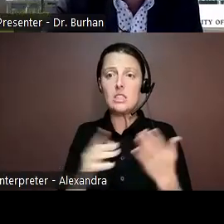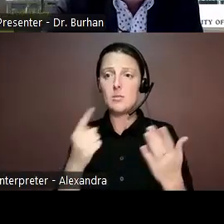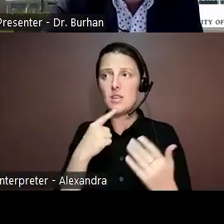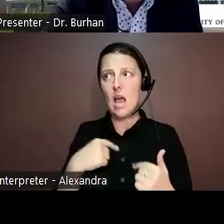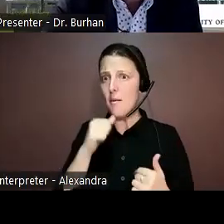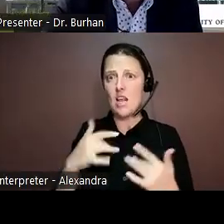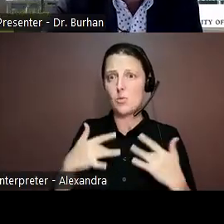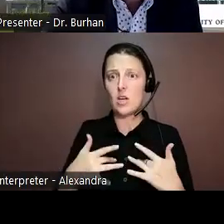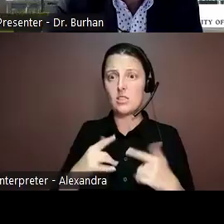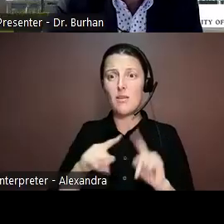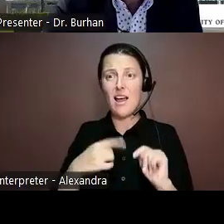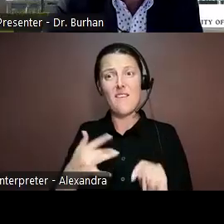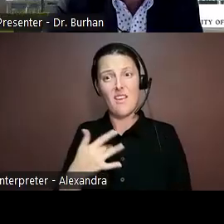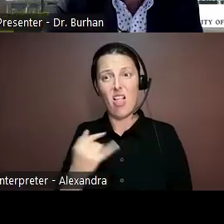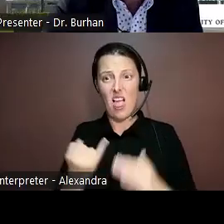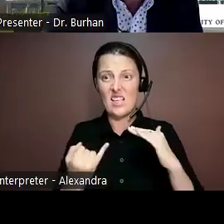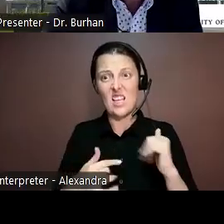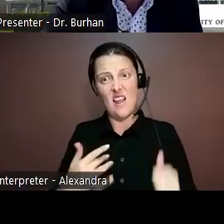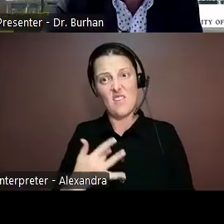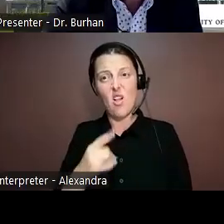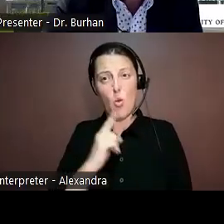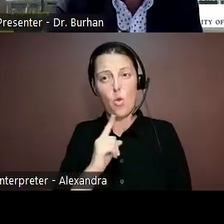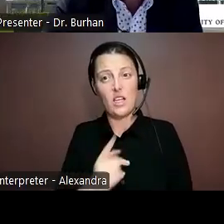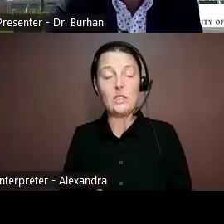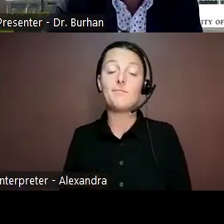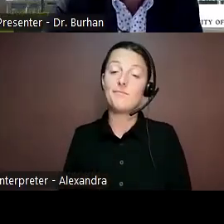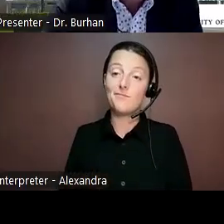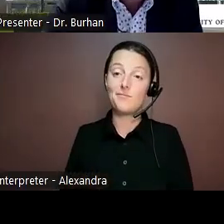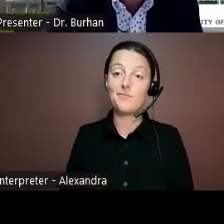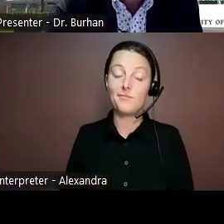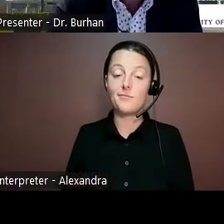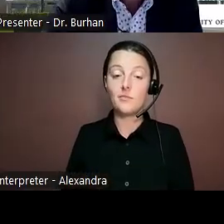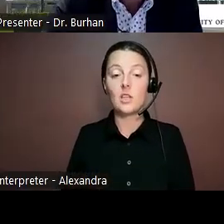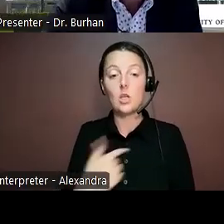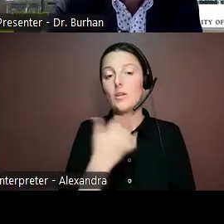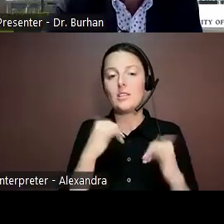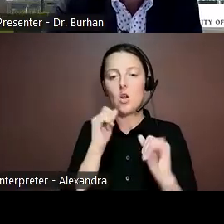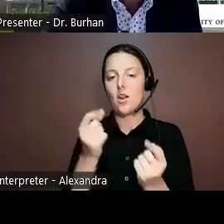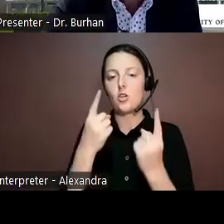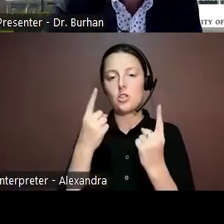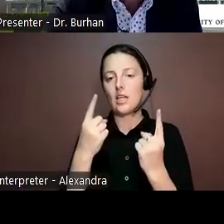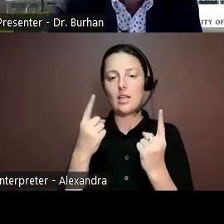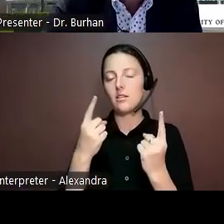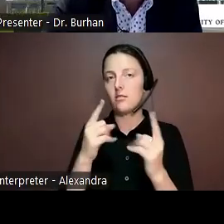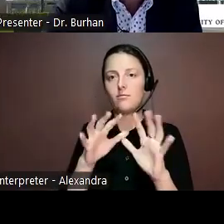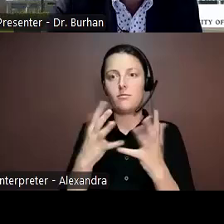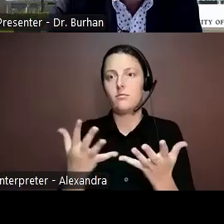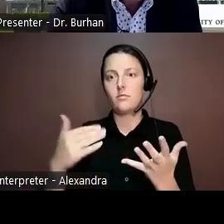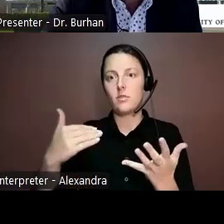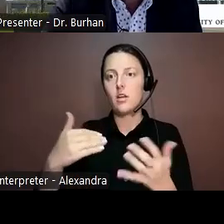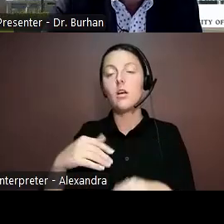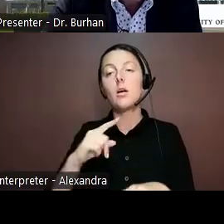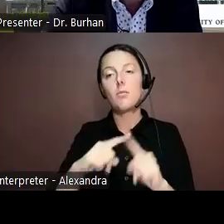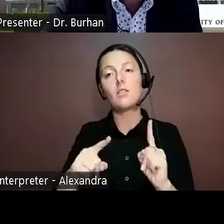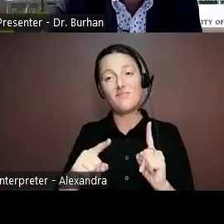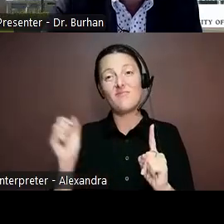isolated. And we still don't understand that phenomena, yet it is an epidemic, and it's very important predictor of all